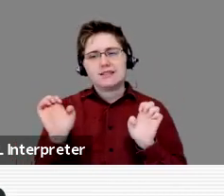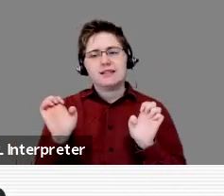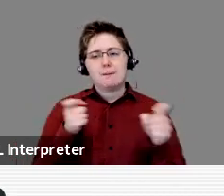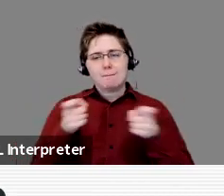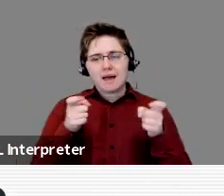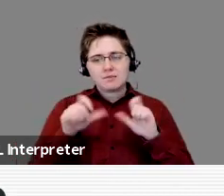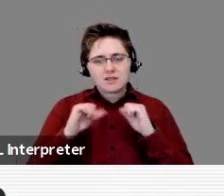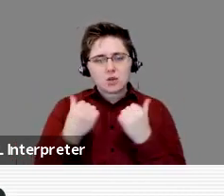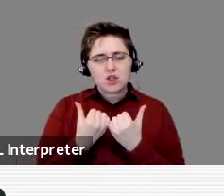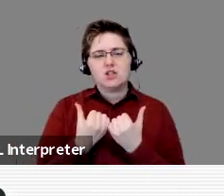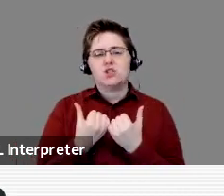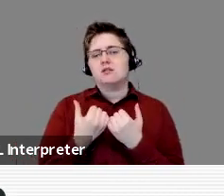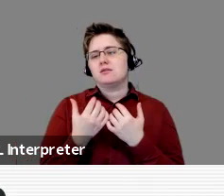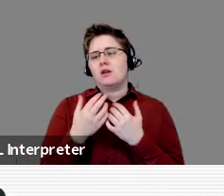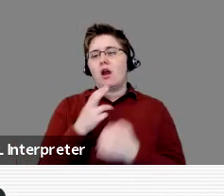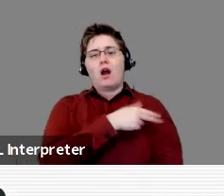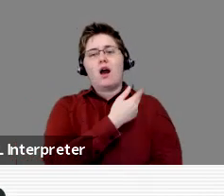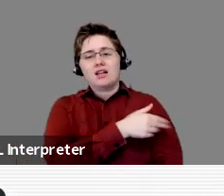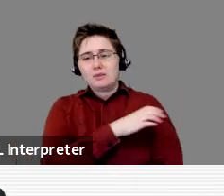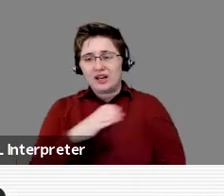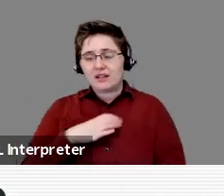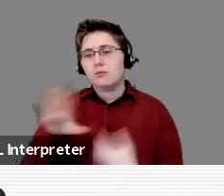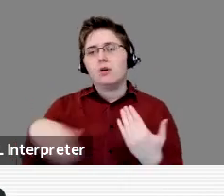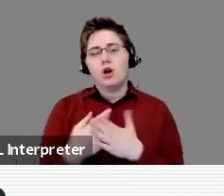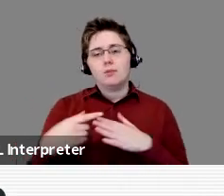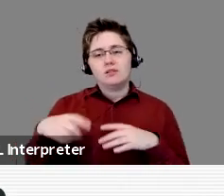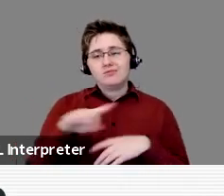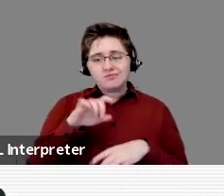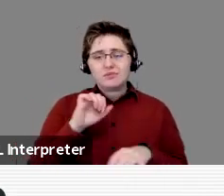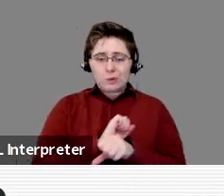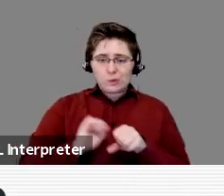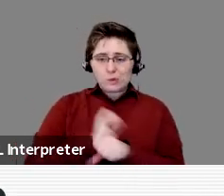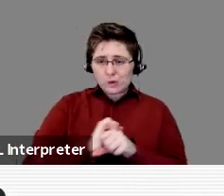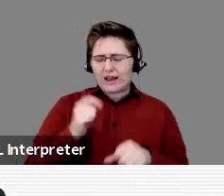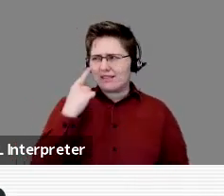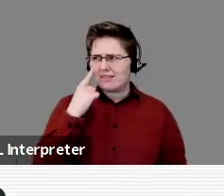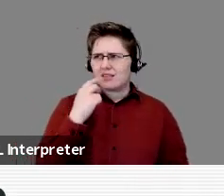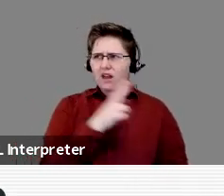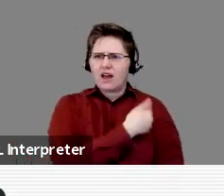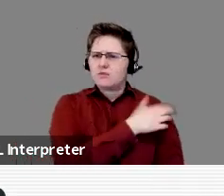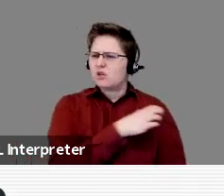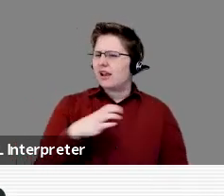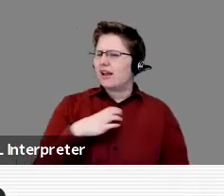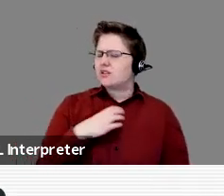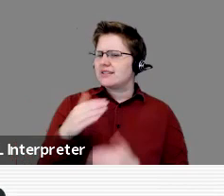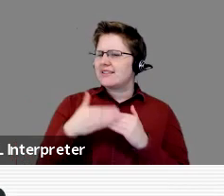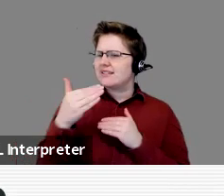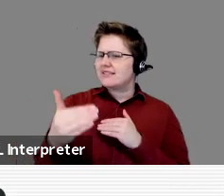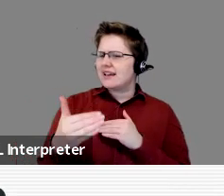management association and hospital council who have all been doing work. And I believe the hospital council might be doing the